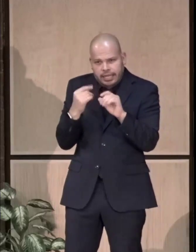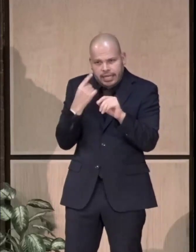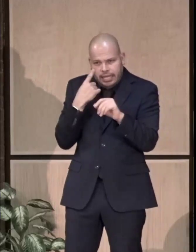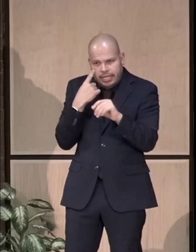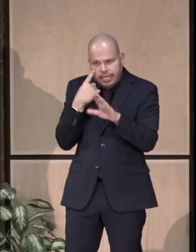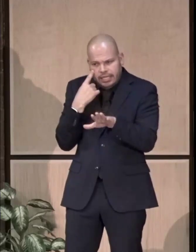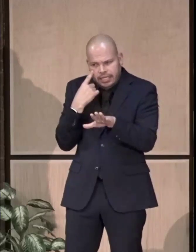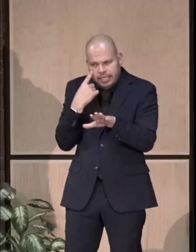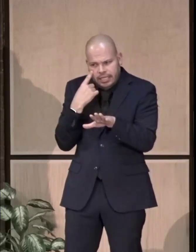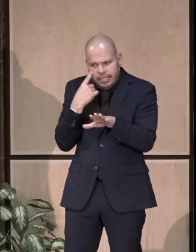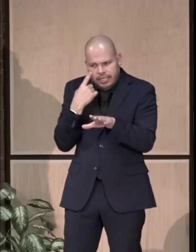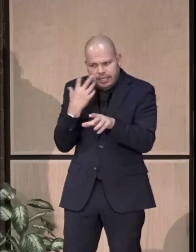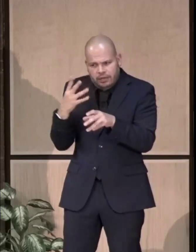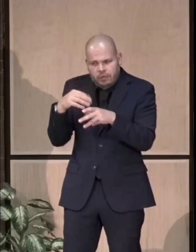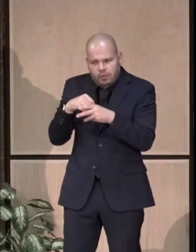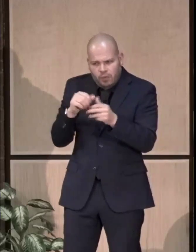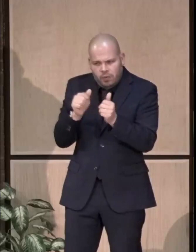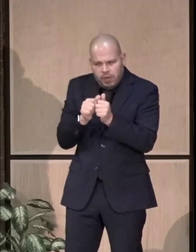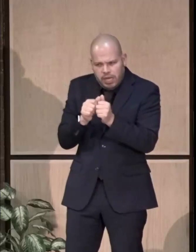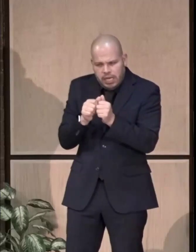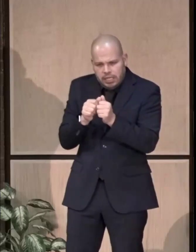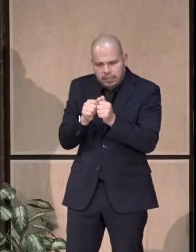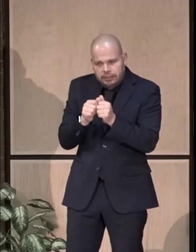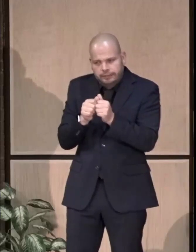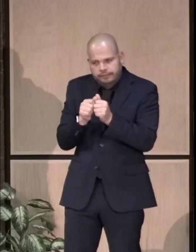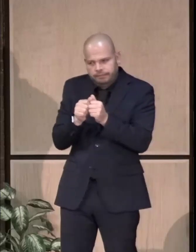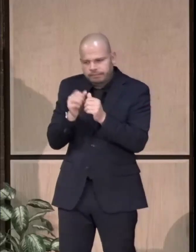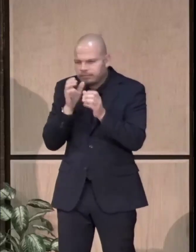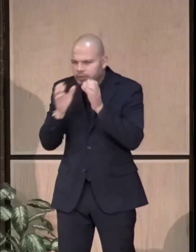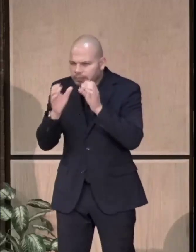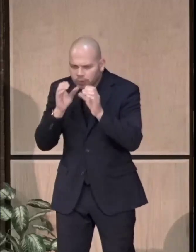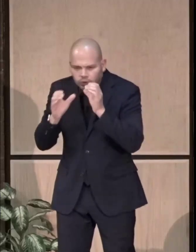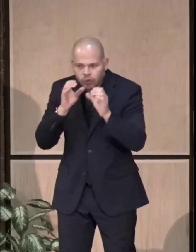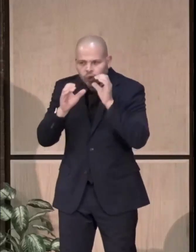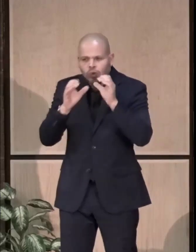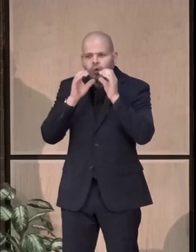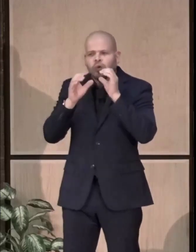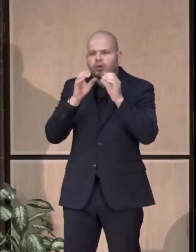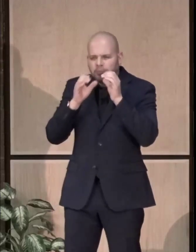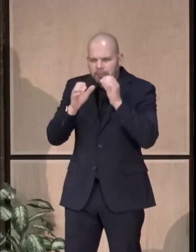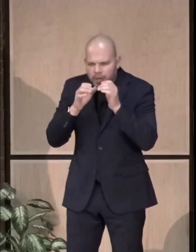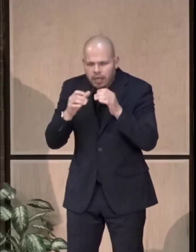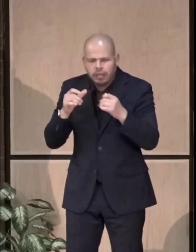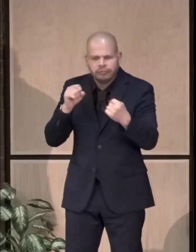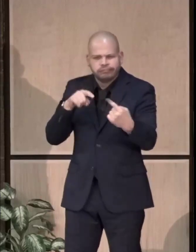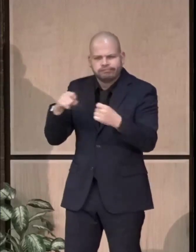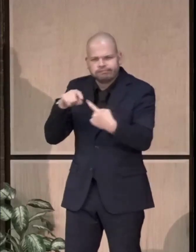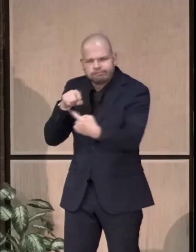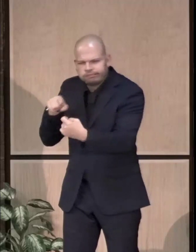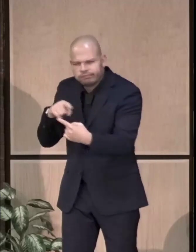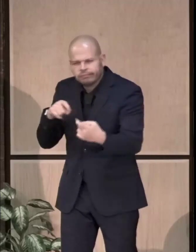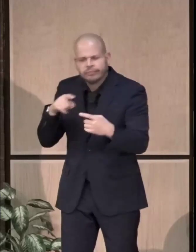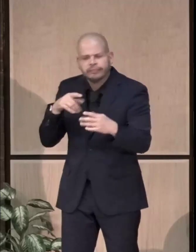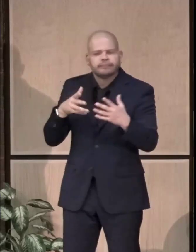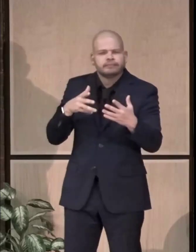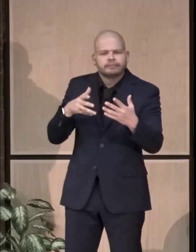communications and between obviously Master and Dean and him, but you kind of acted as